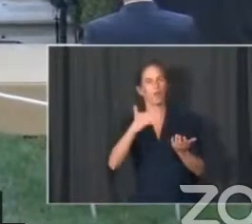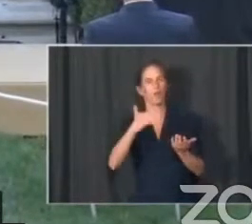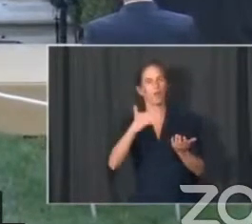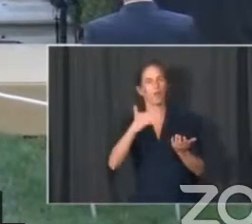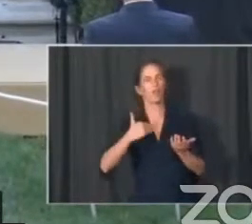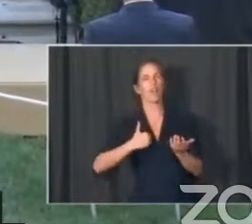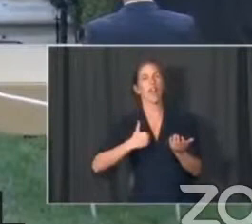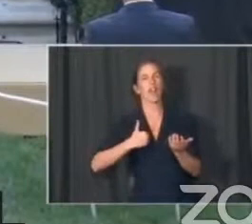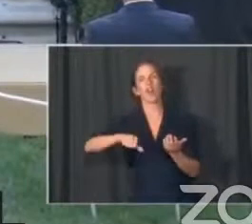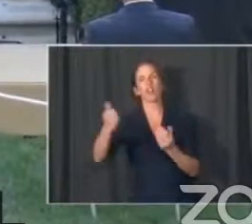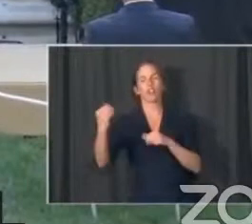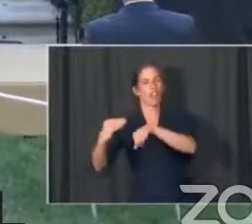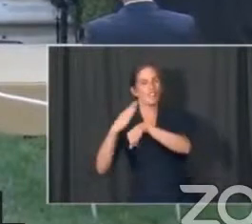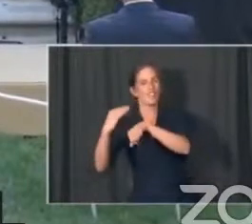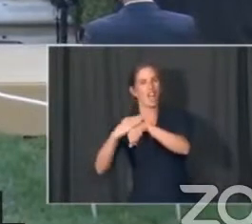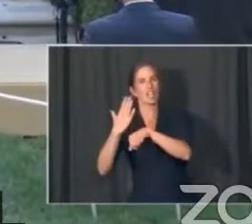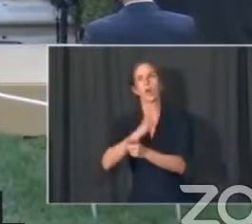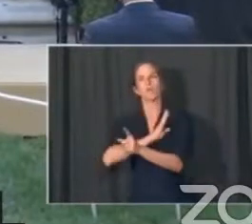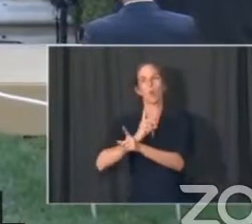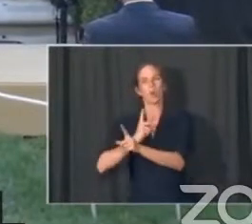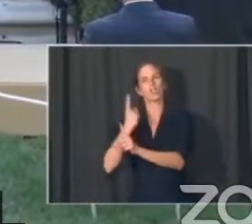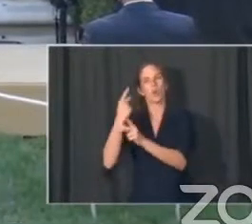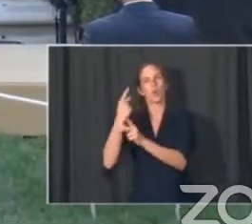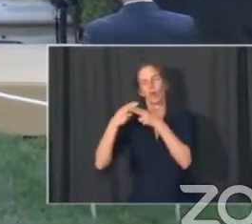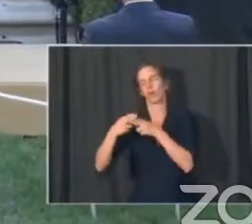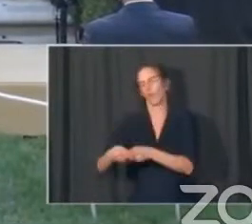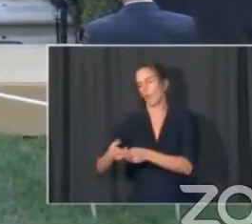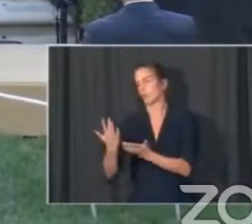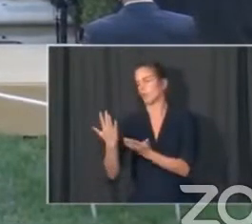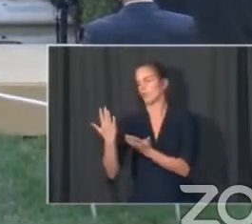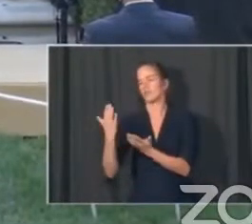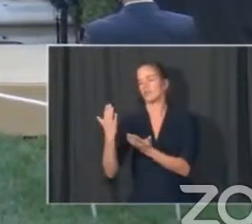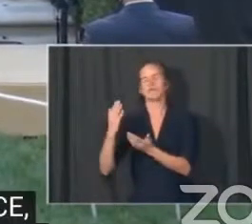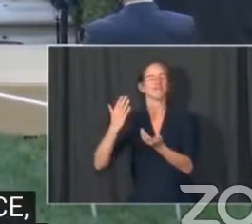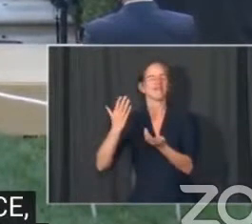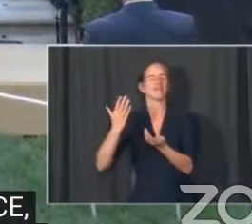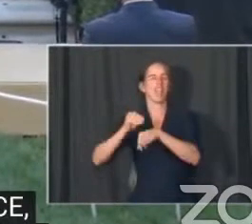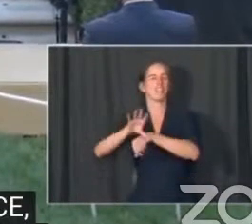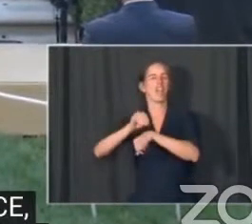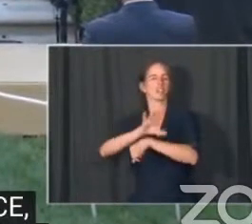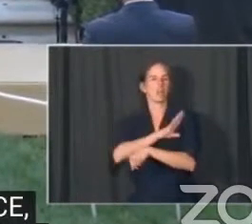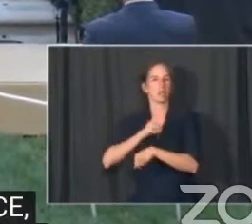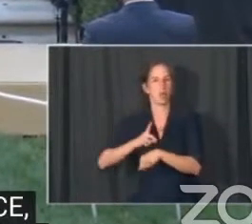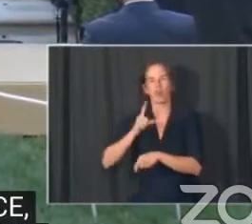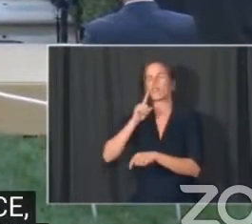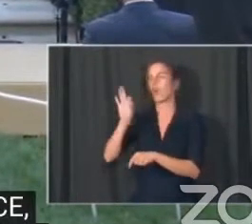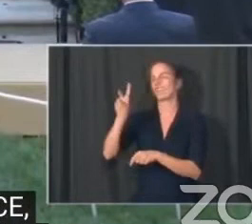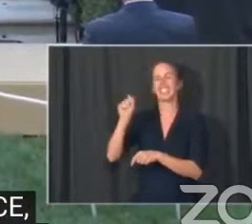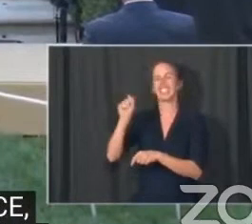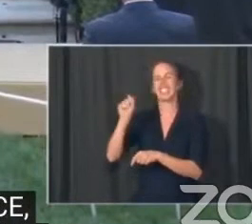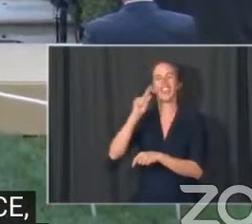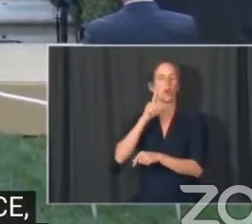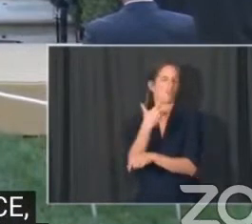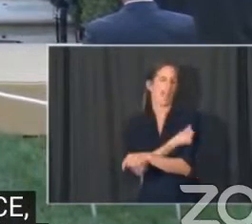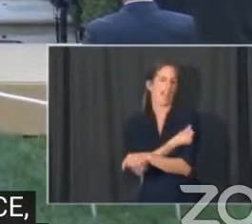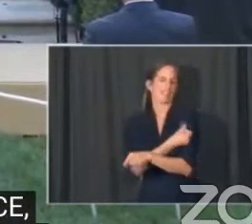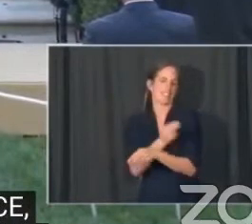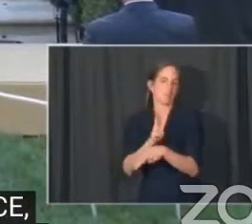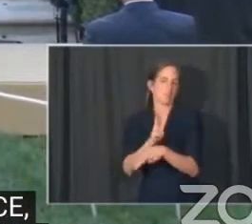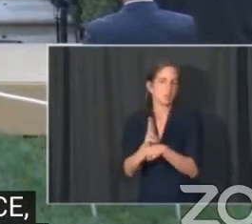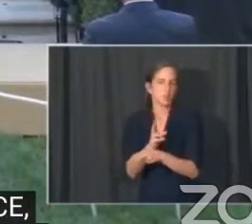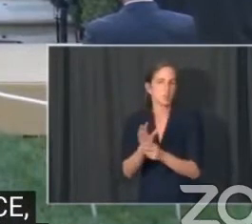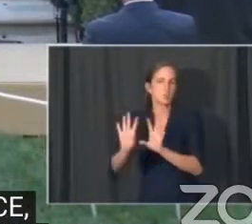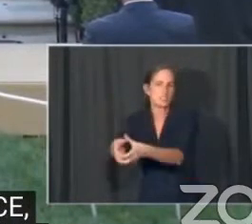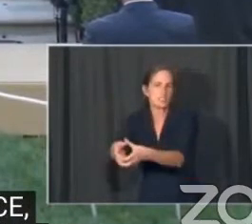revise from y estas boards, one of terapias, them is called the VERPAC, that ellos is the también advisory board to the FDA for vaccine reviews, darán el